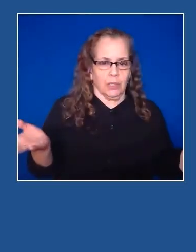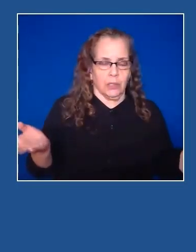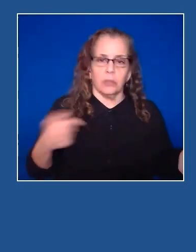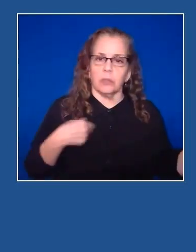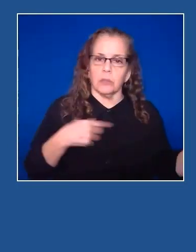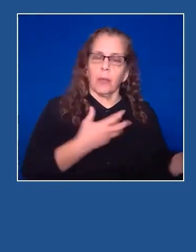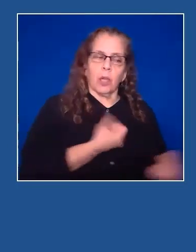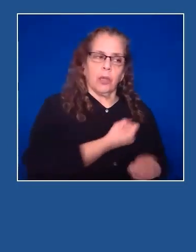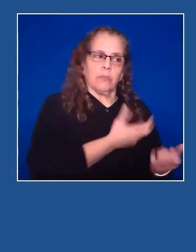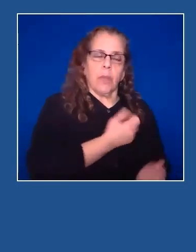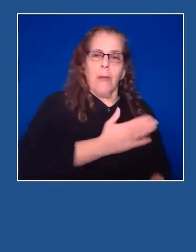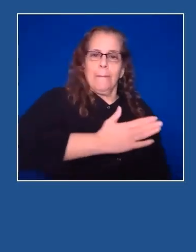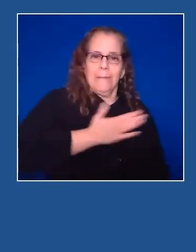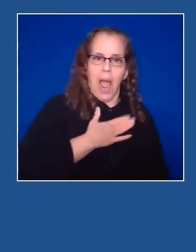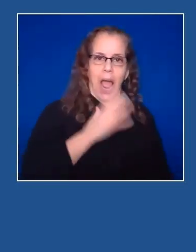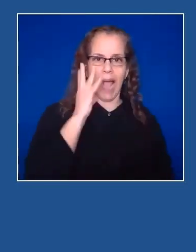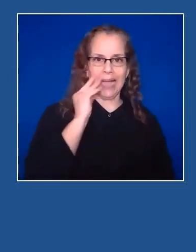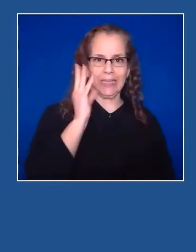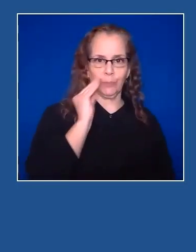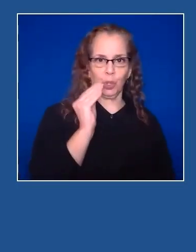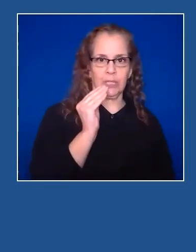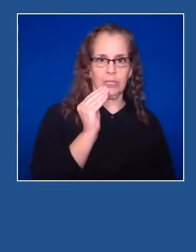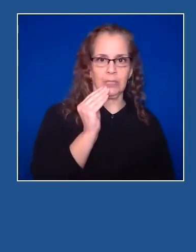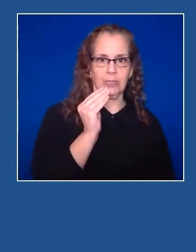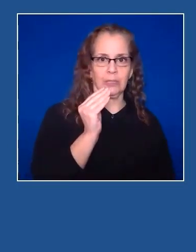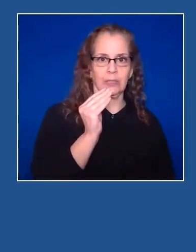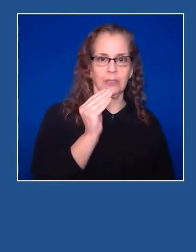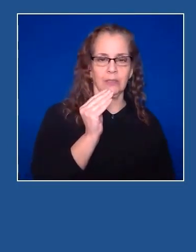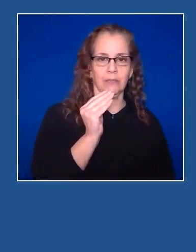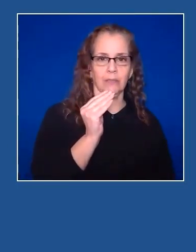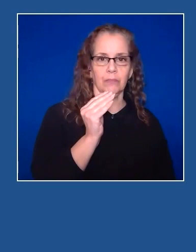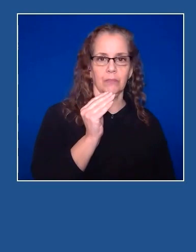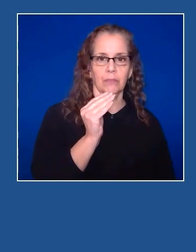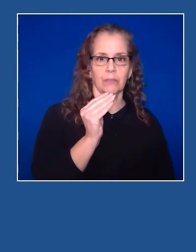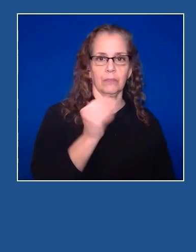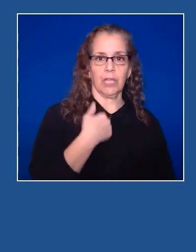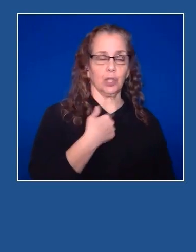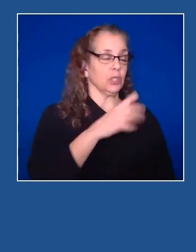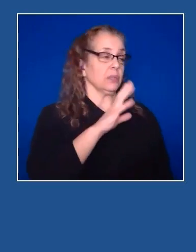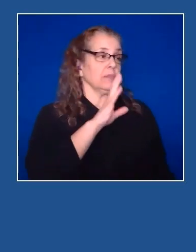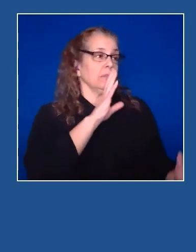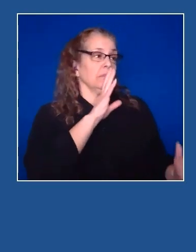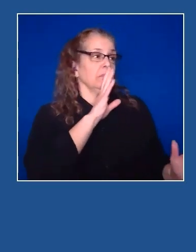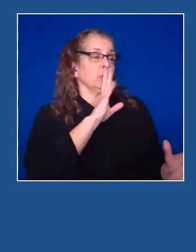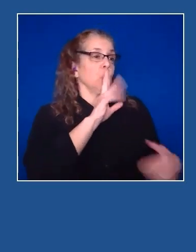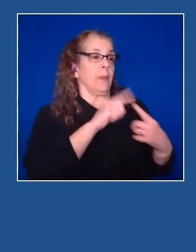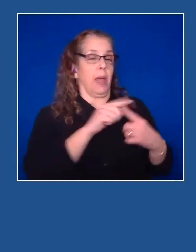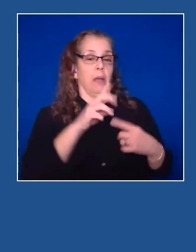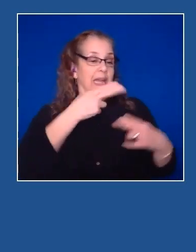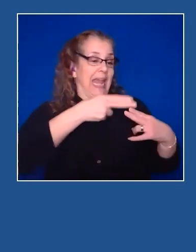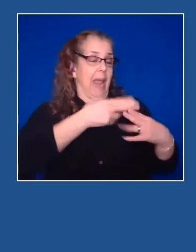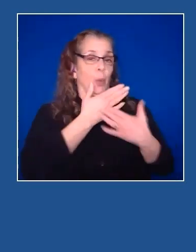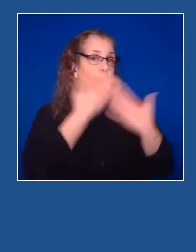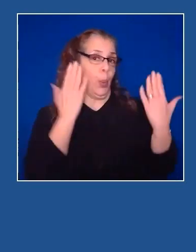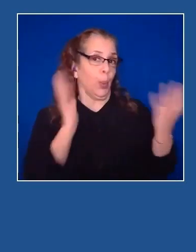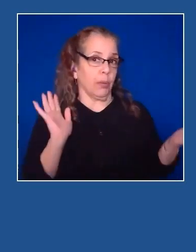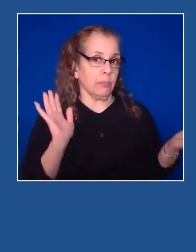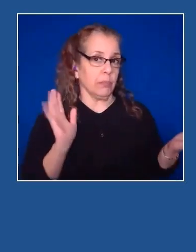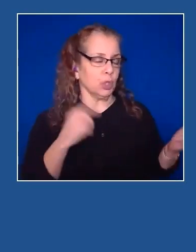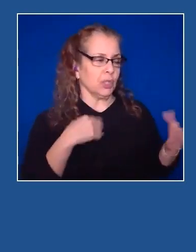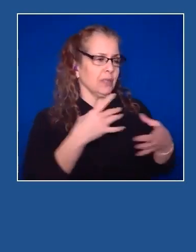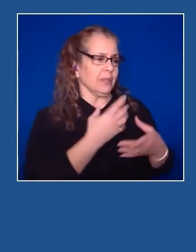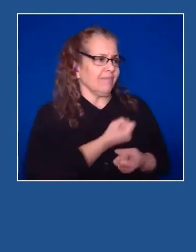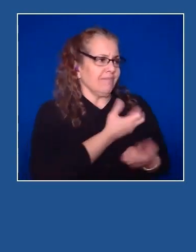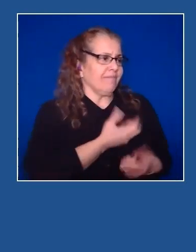my experience with my maybe even unnamed child who's struggling with suicidality.